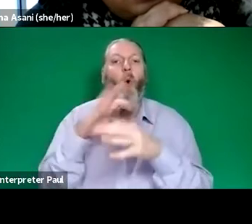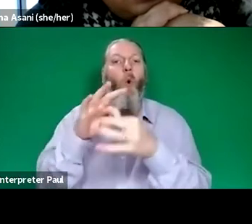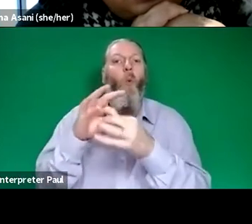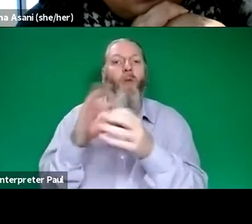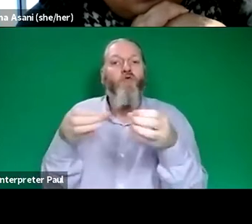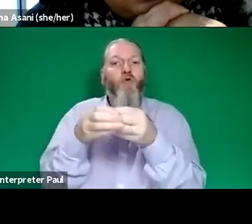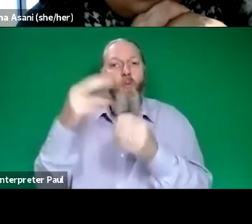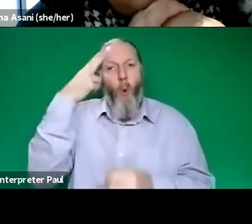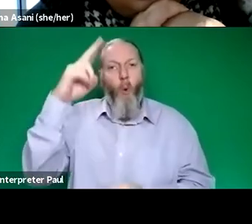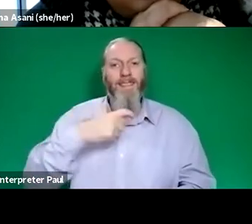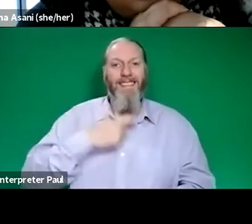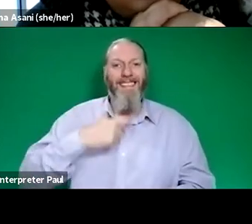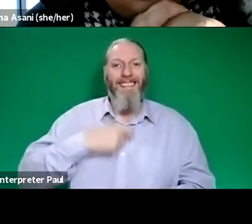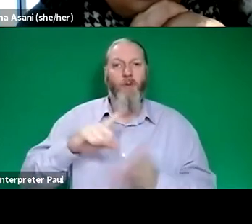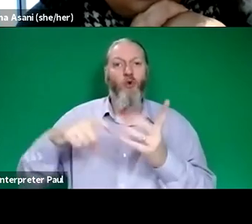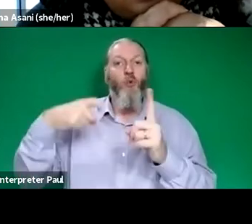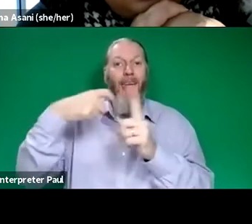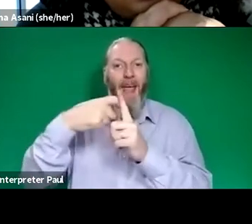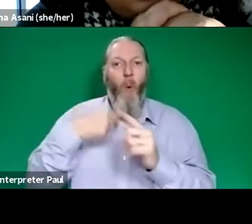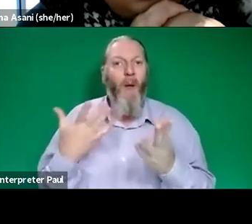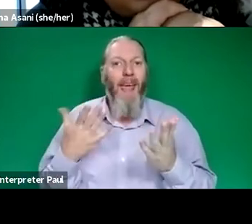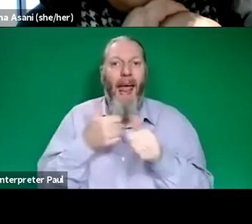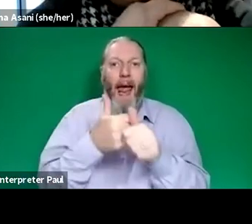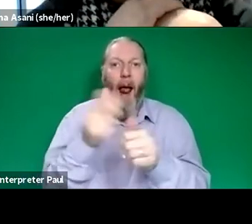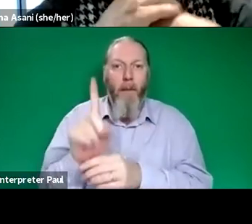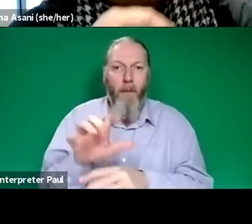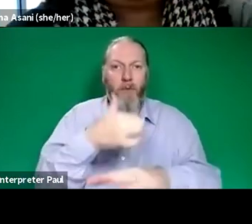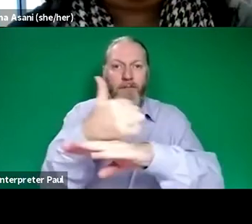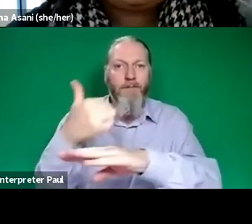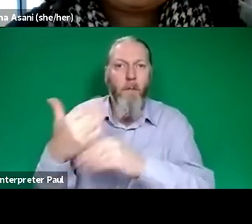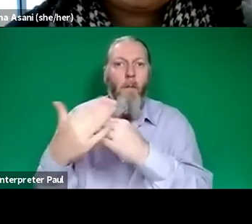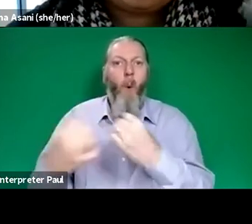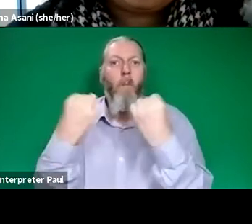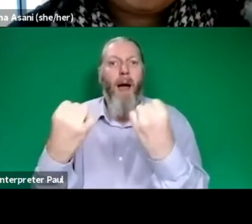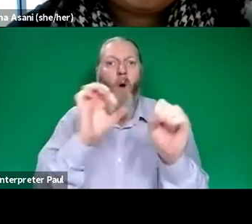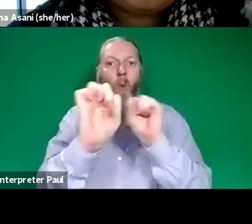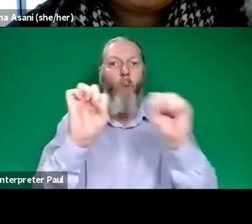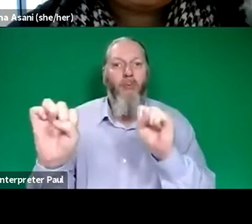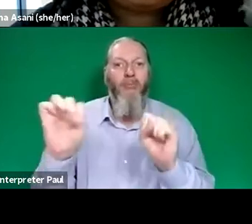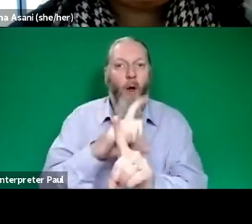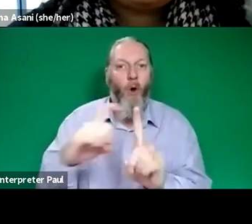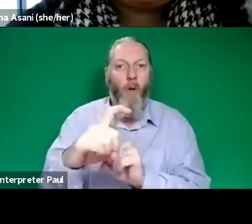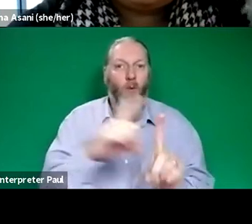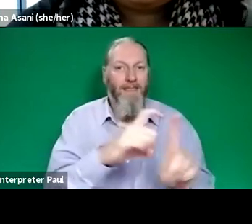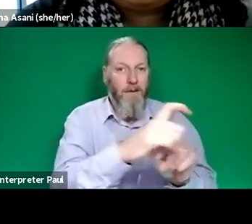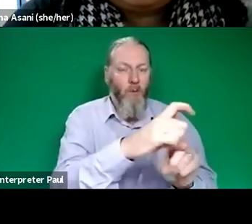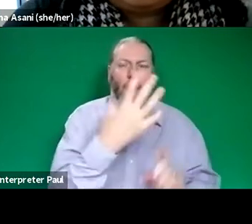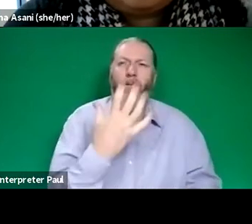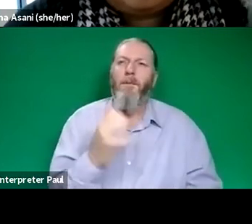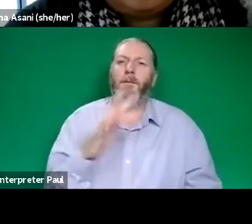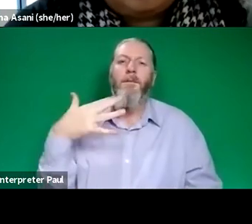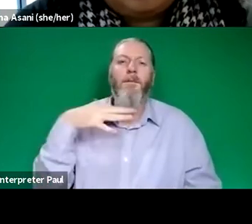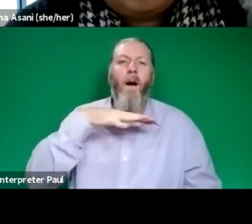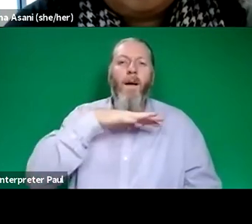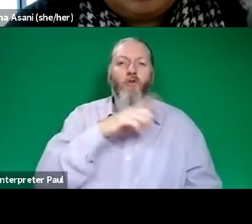people-powered organizations in local communities. So we have just over 500 faith, education, union, and